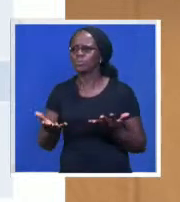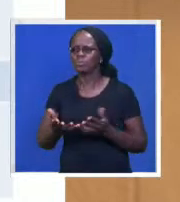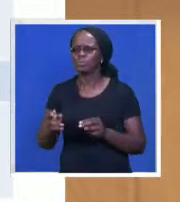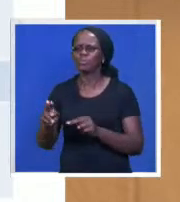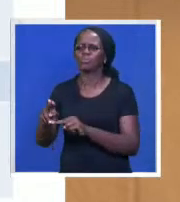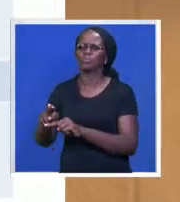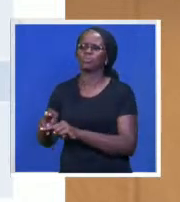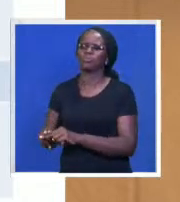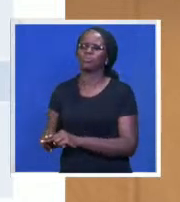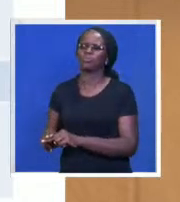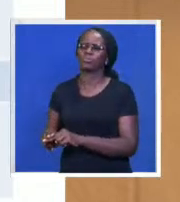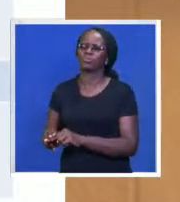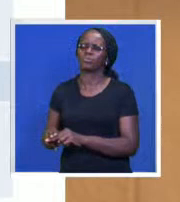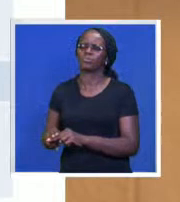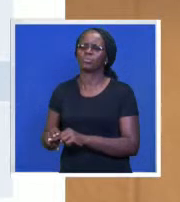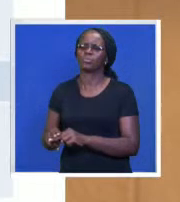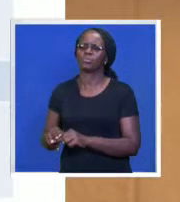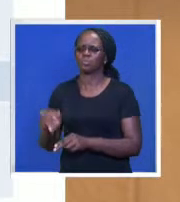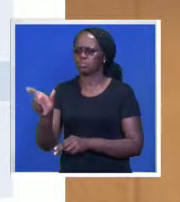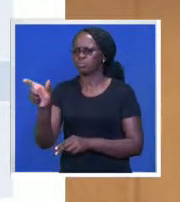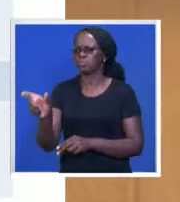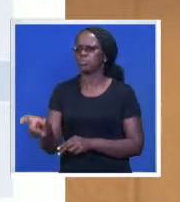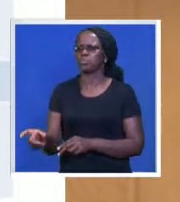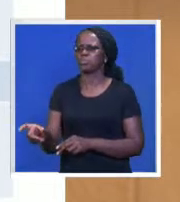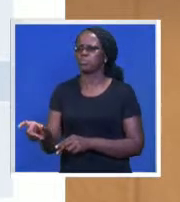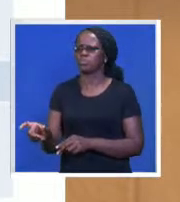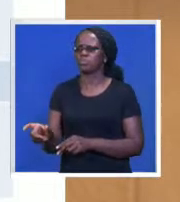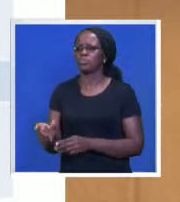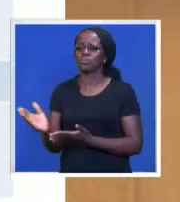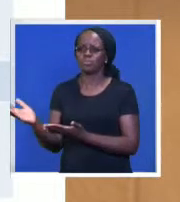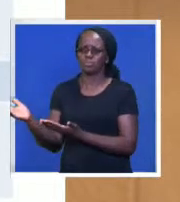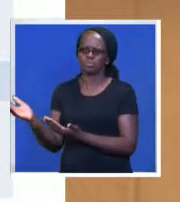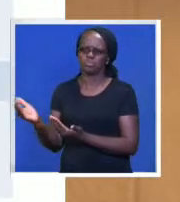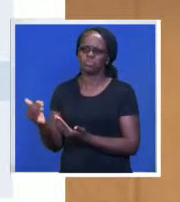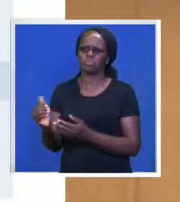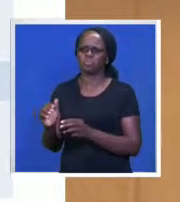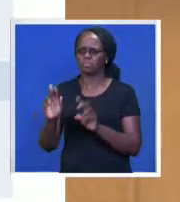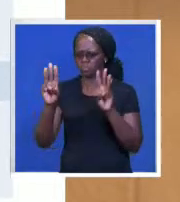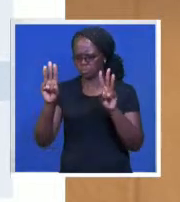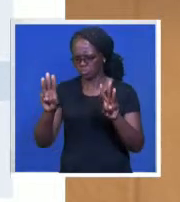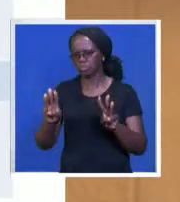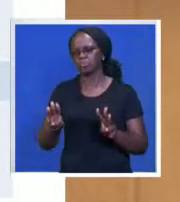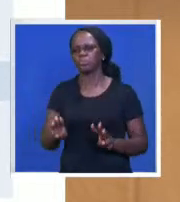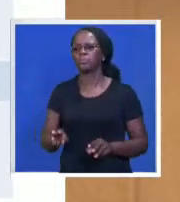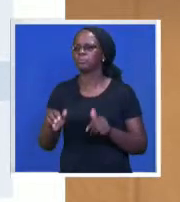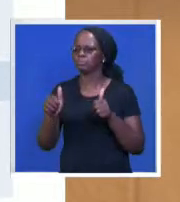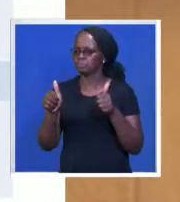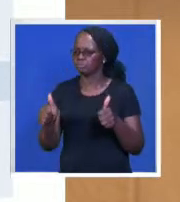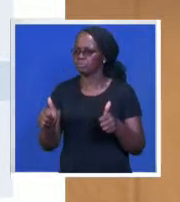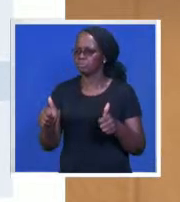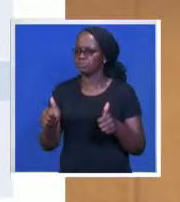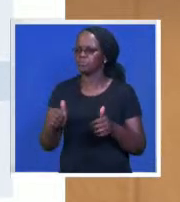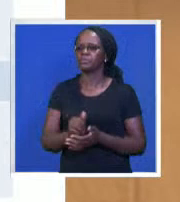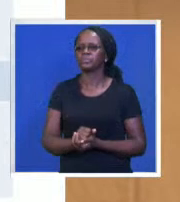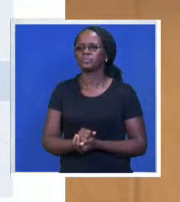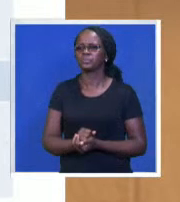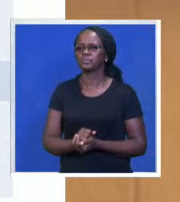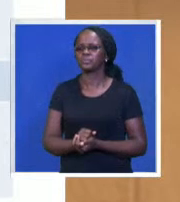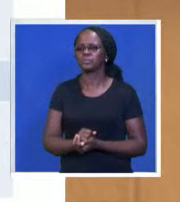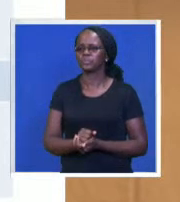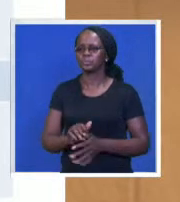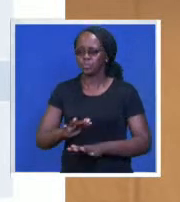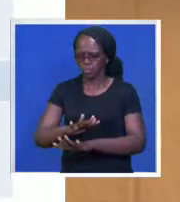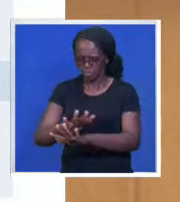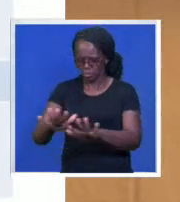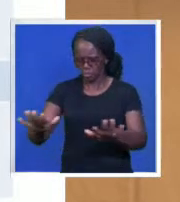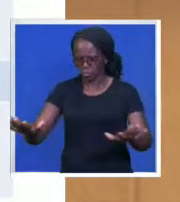neat and conducive environment, or a welcoming environment. Now, land animals